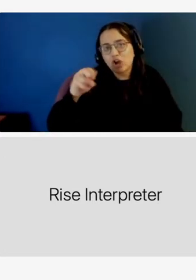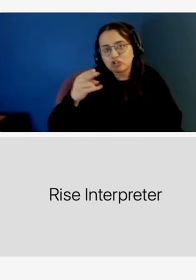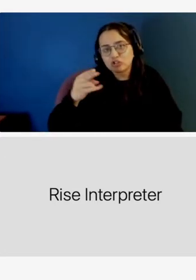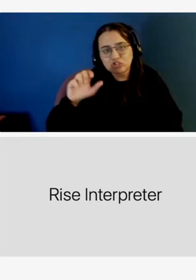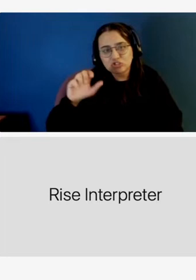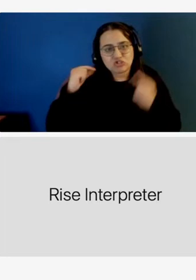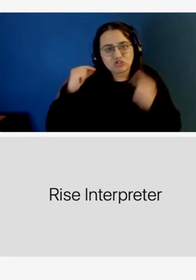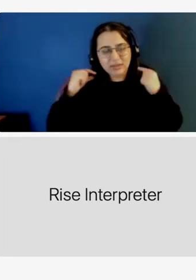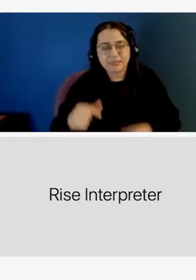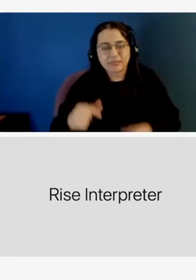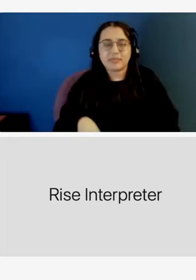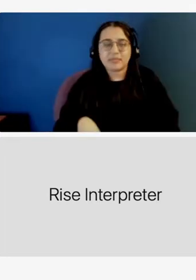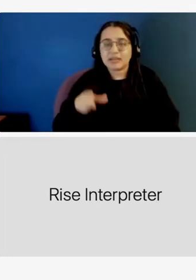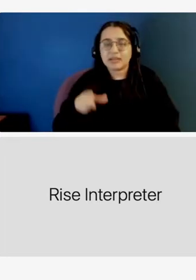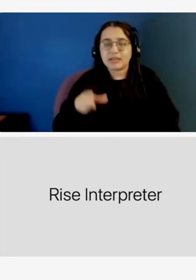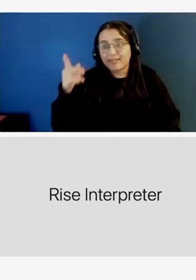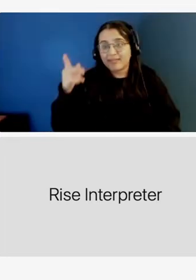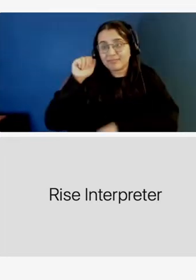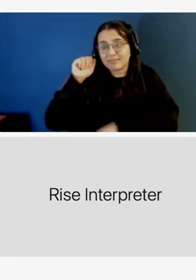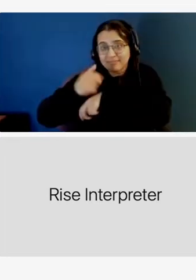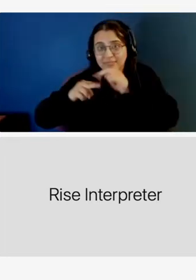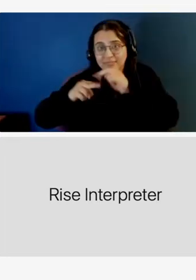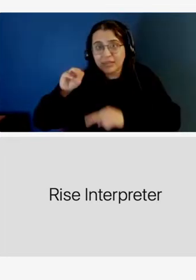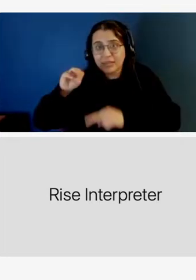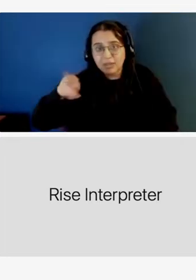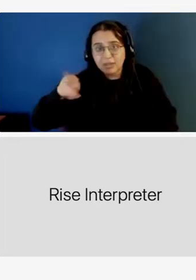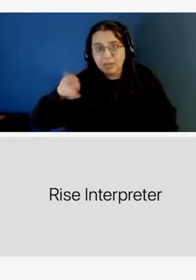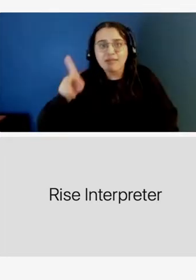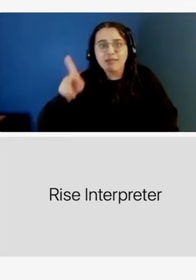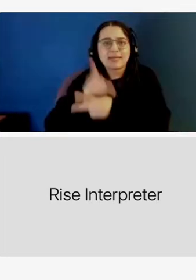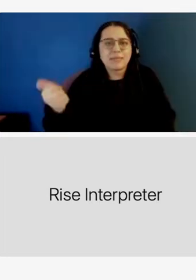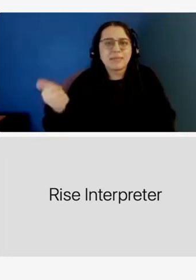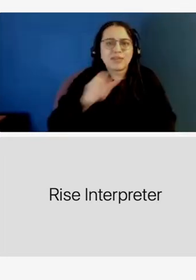cafeteria. Okay, they got their, when